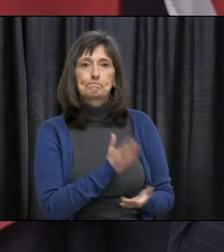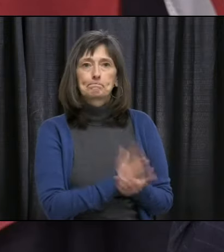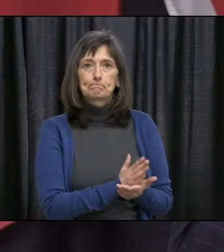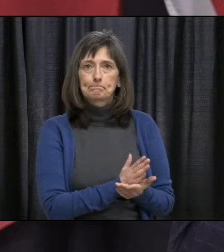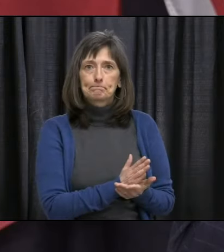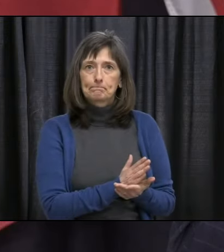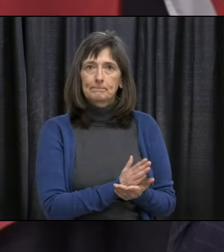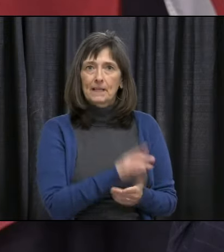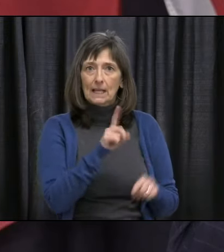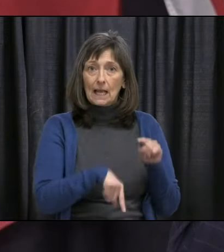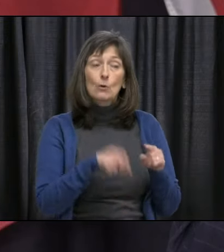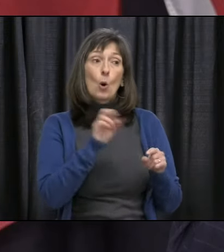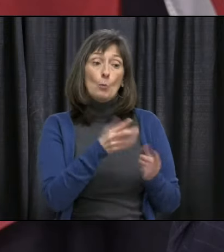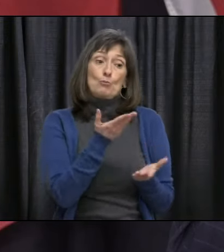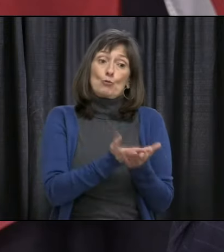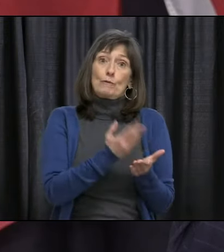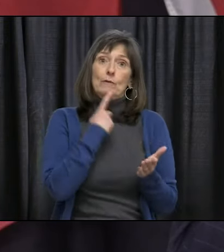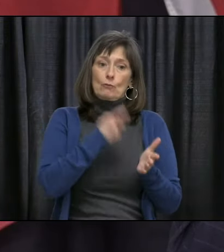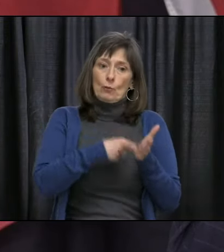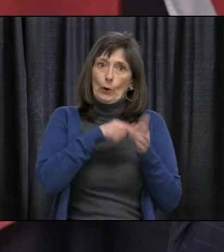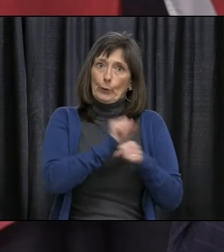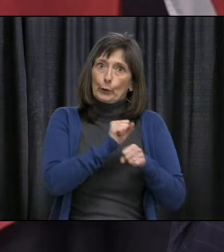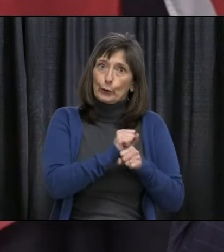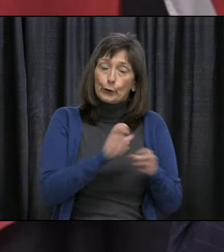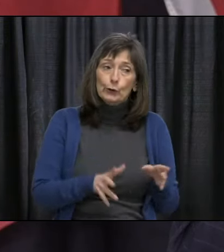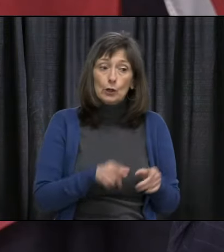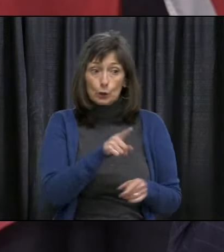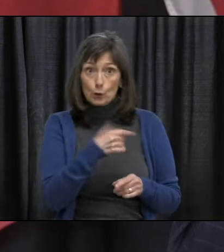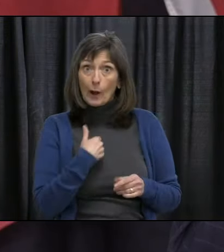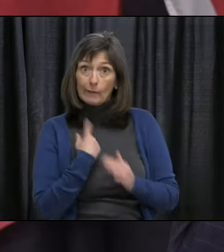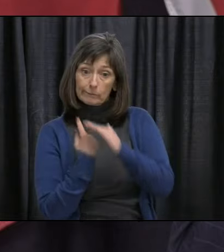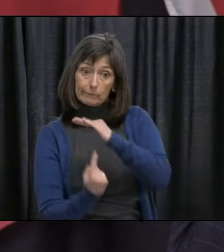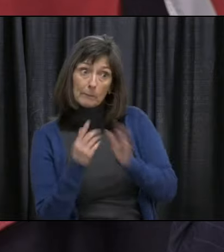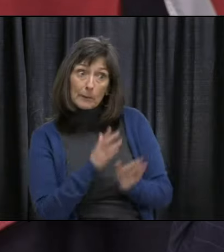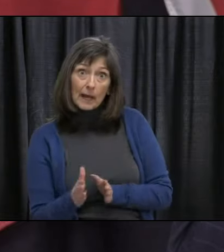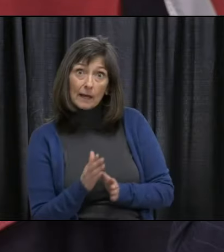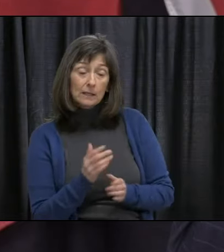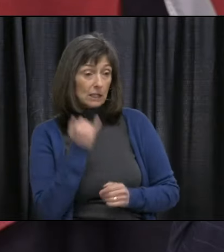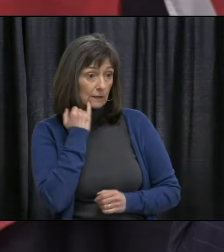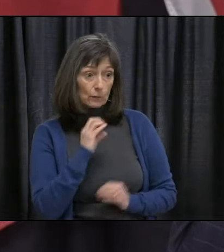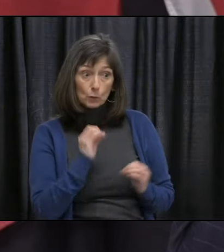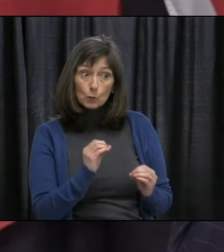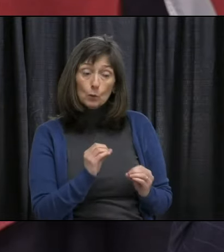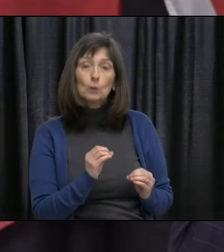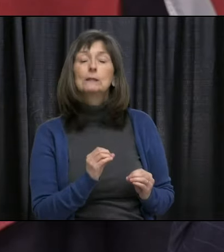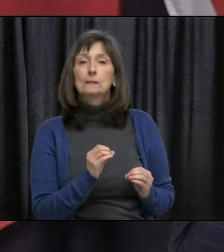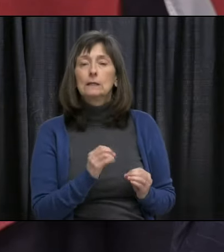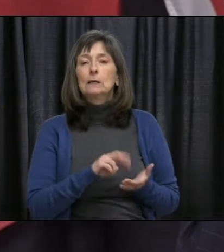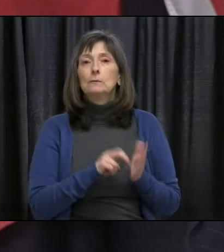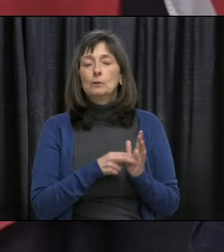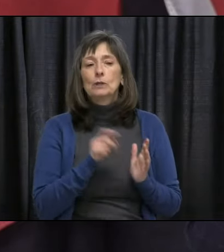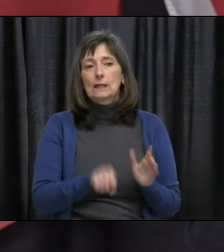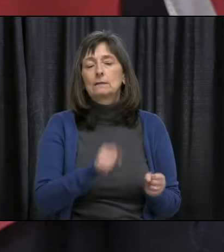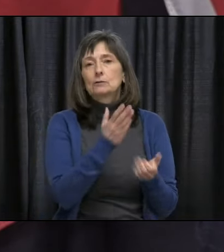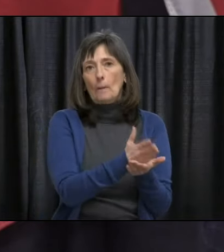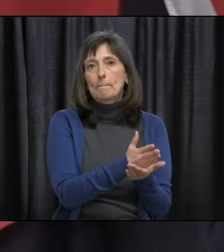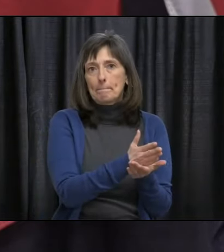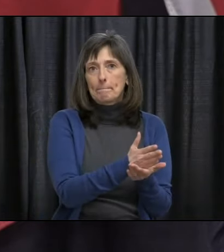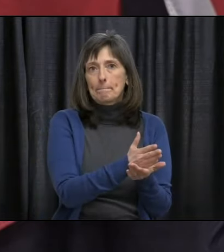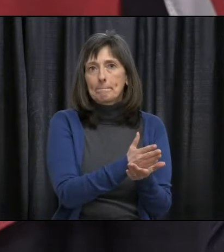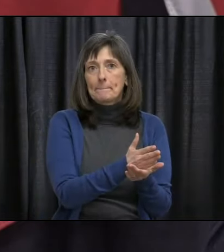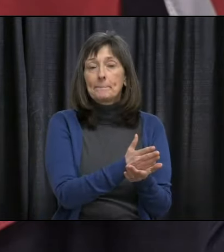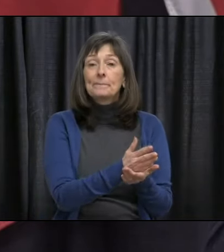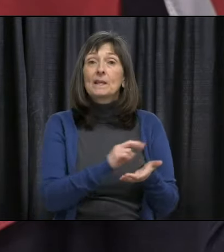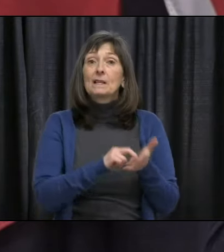as an essential worker and have a 14-day isolation plan in place, you know, these measures are put in place today to make sure that our